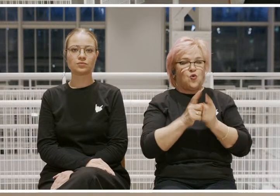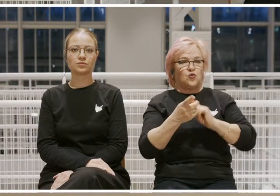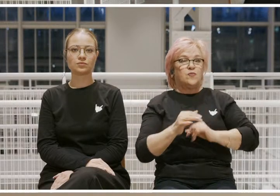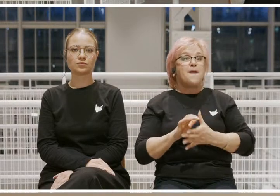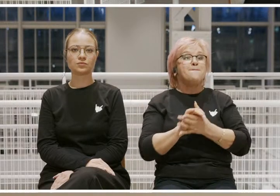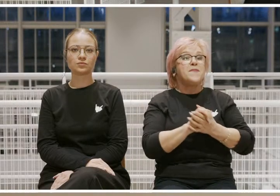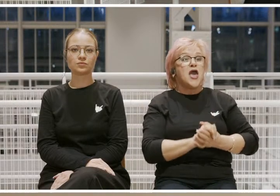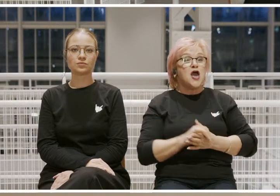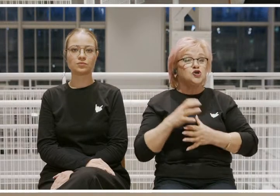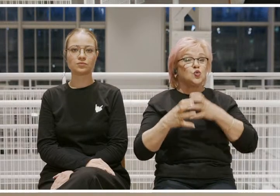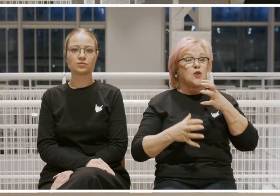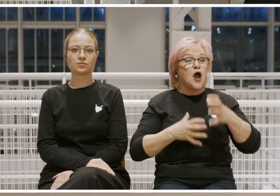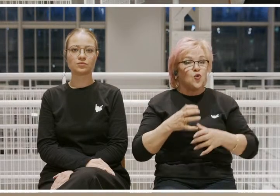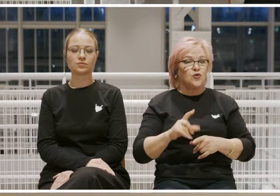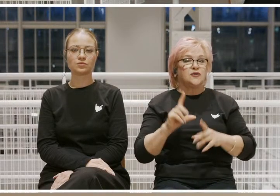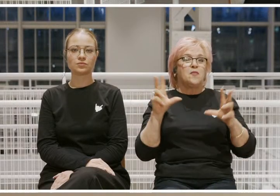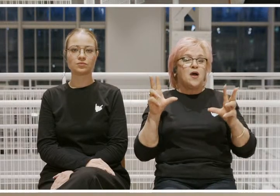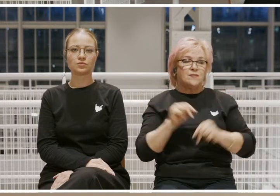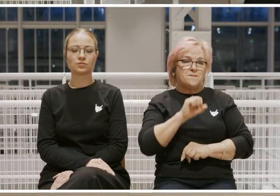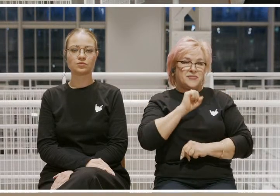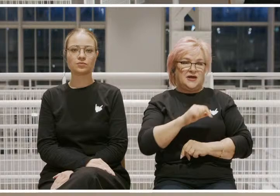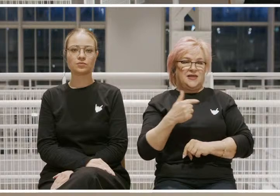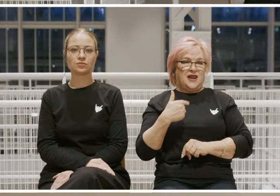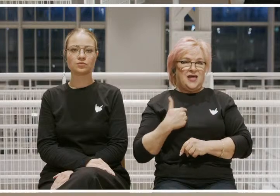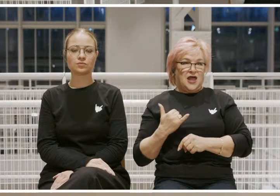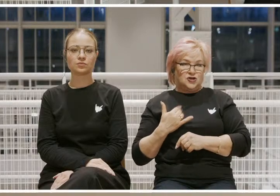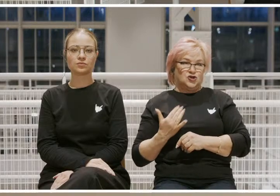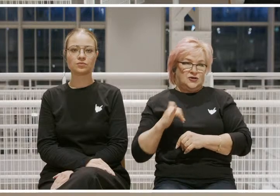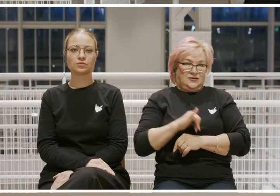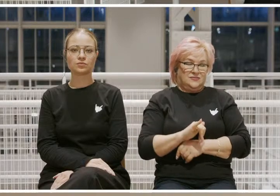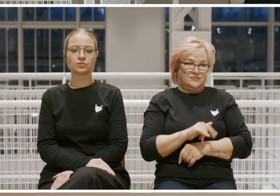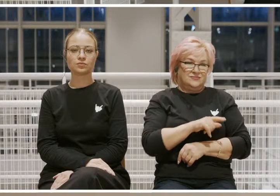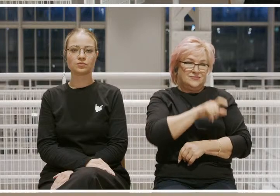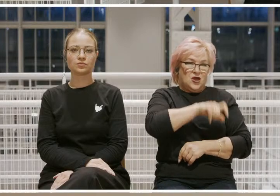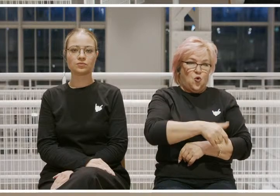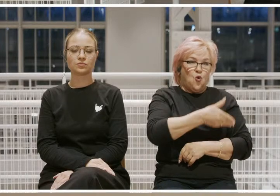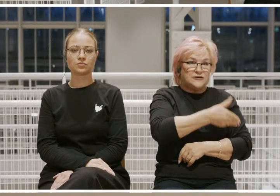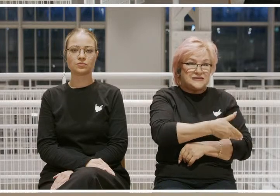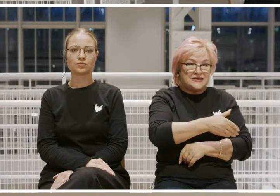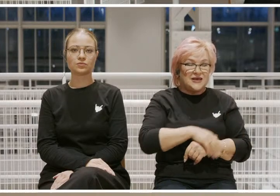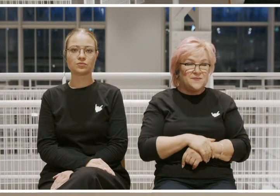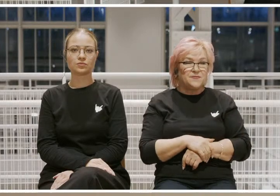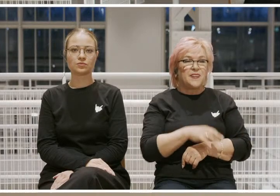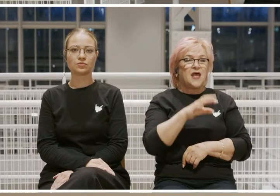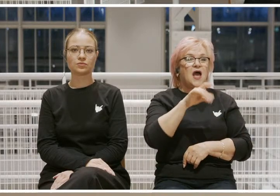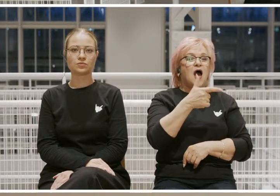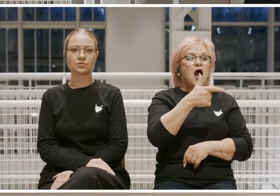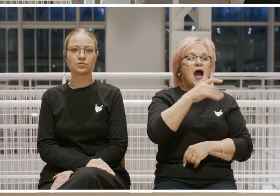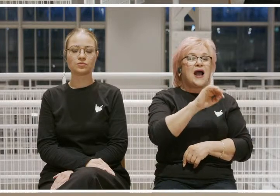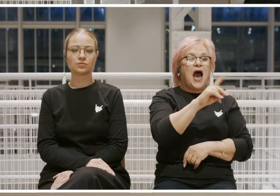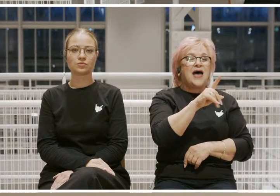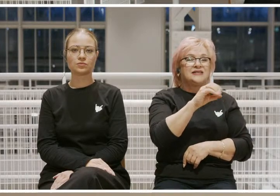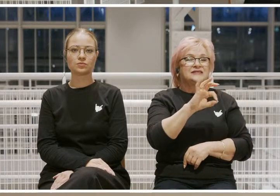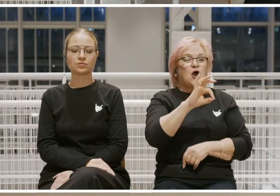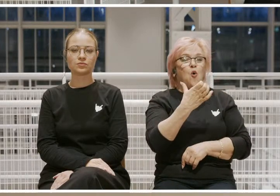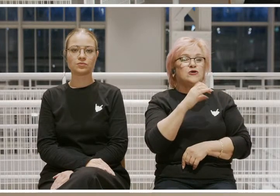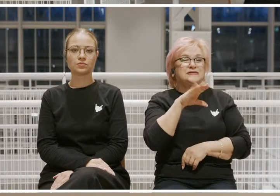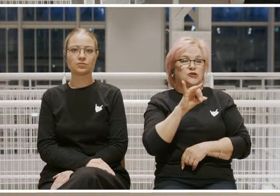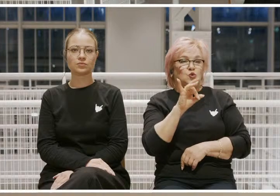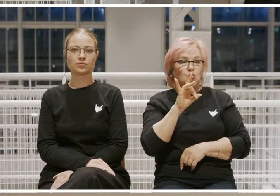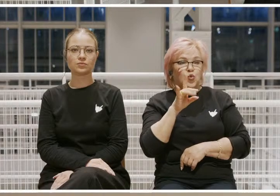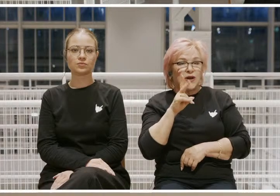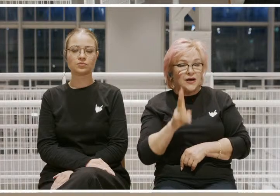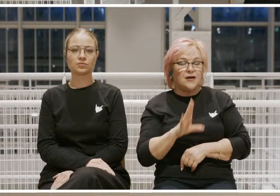is Gamze Öztürk, who is our speaker, and she is the public program